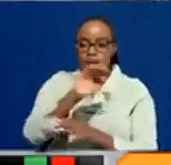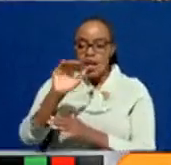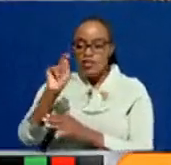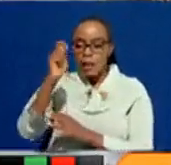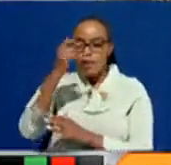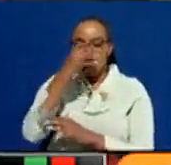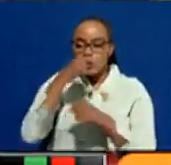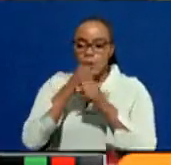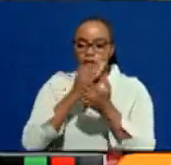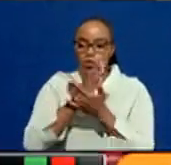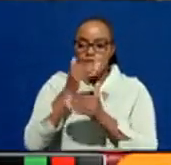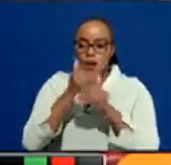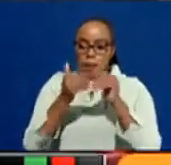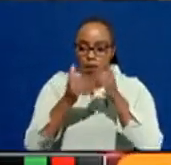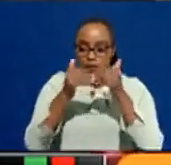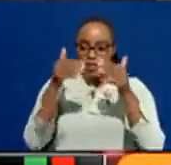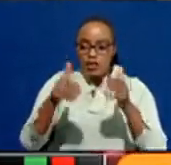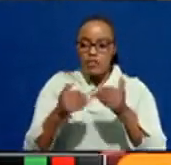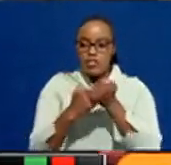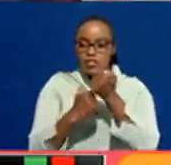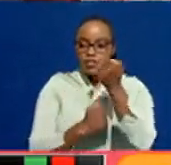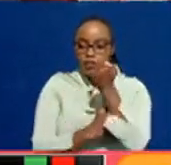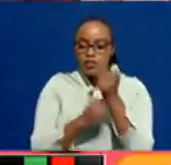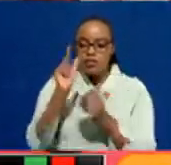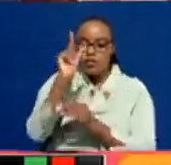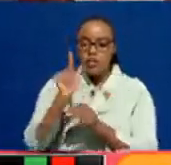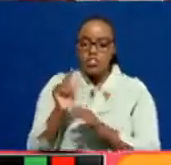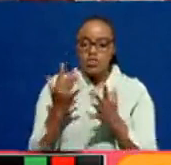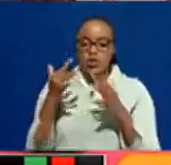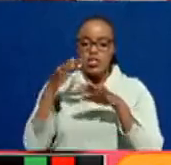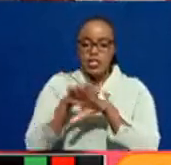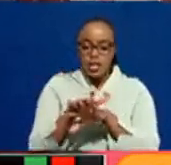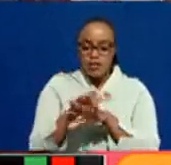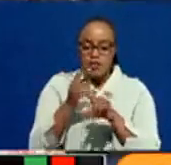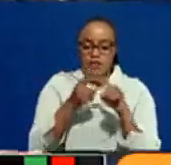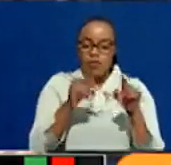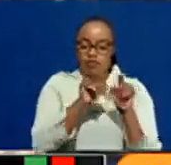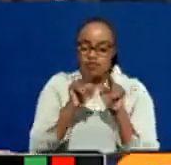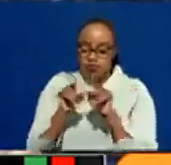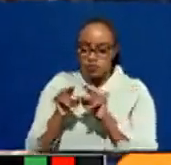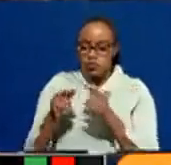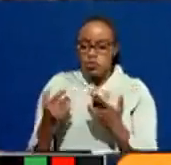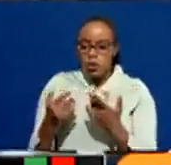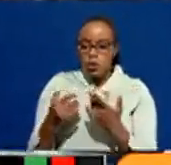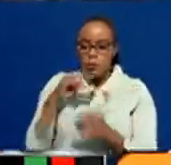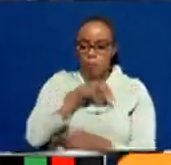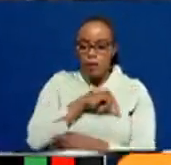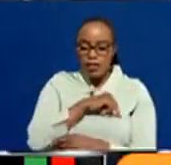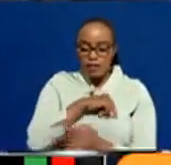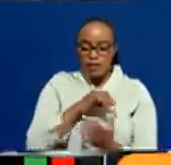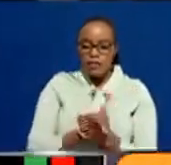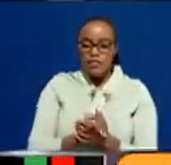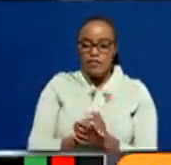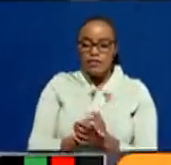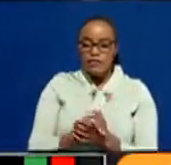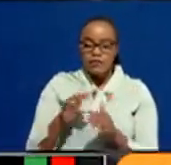to ensure he built on the existing foundation on regional integration for mutual benefit for the member nations. In order for